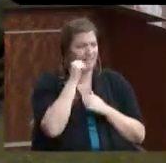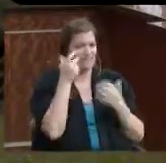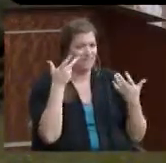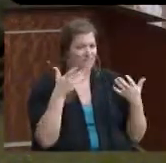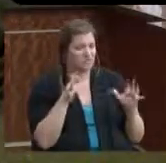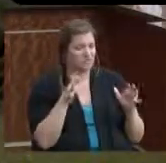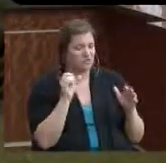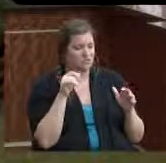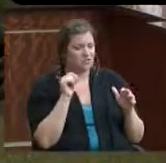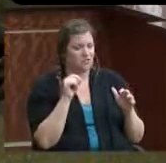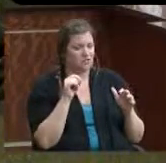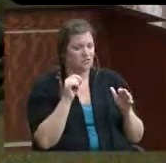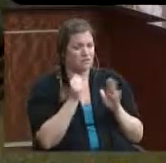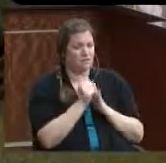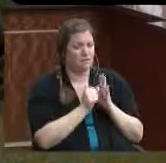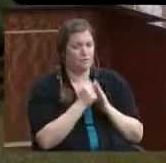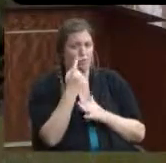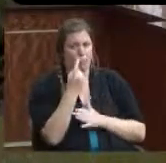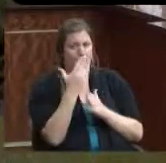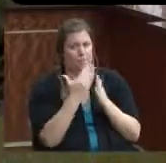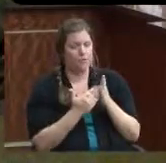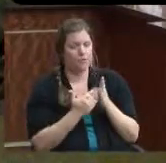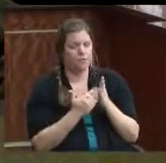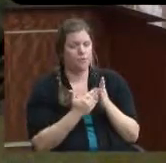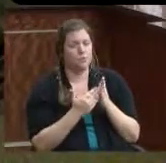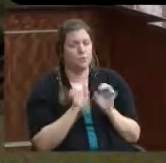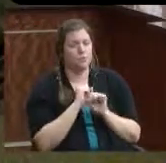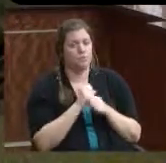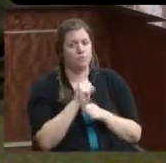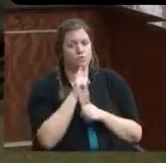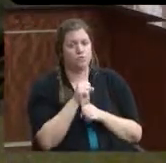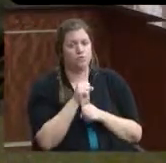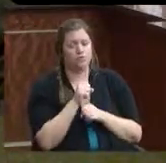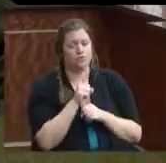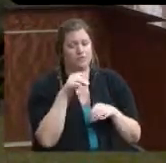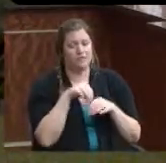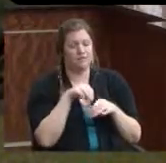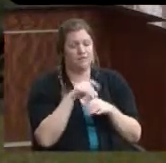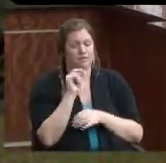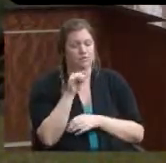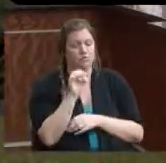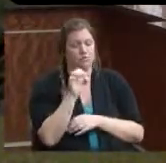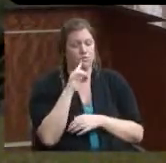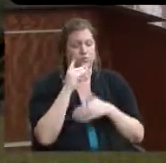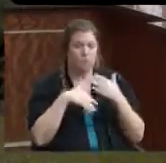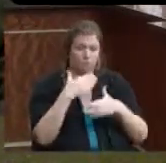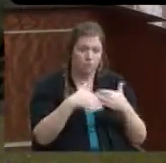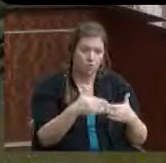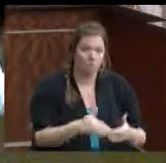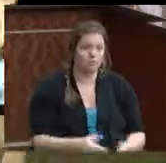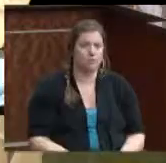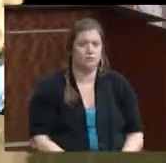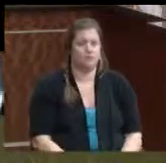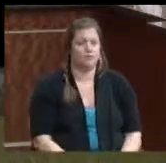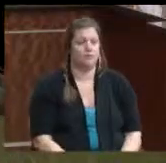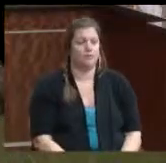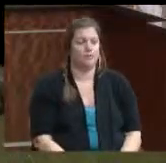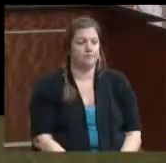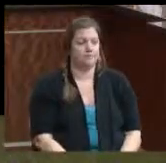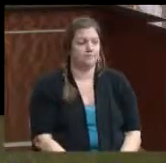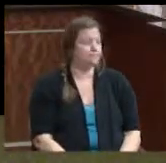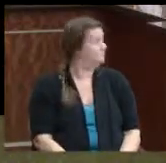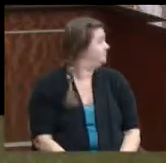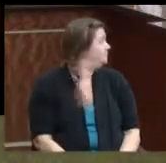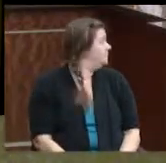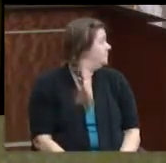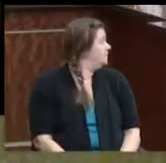This is a text amendment for one piece of to make sure that it even gets into the code so that it can move forward. So I don't know if Jack had